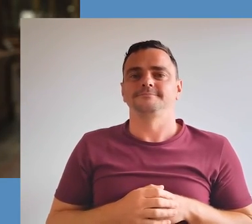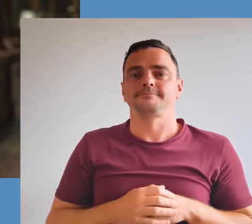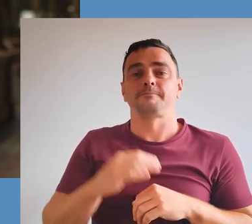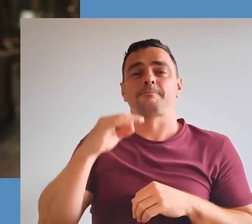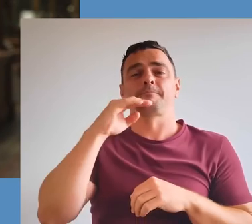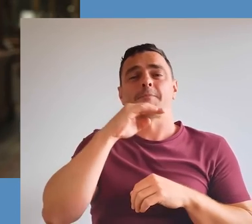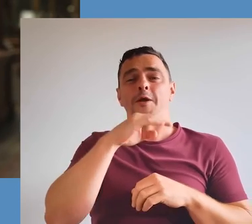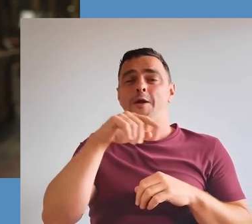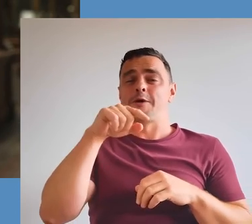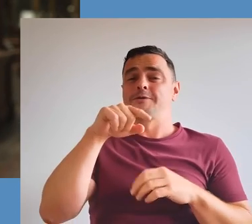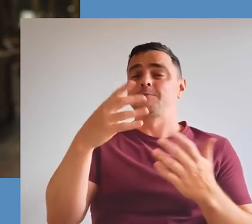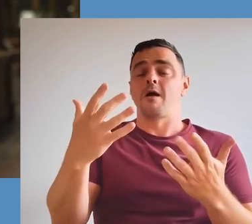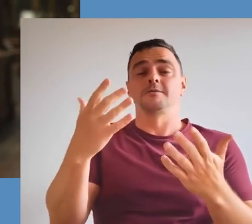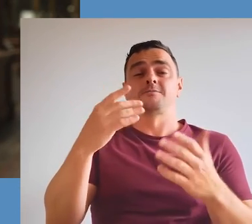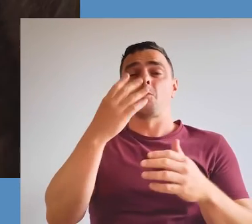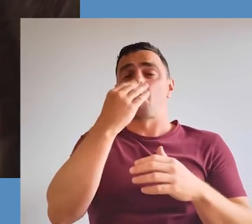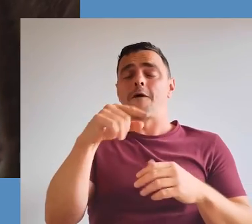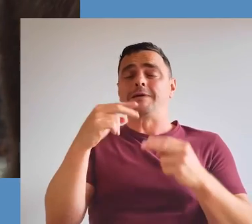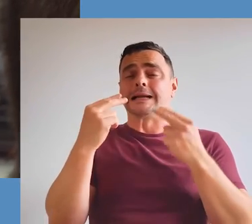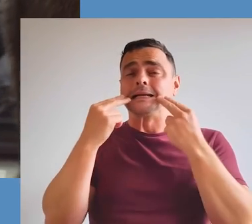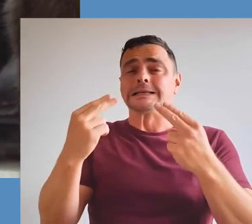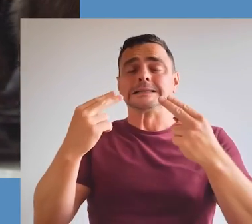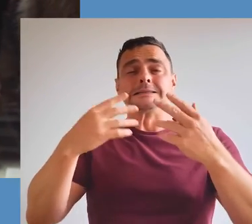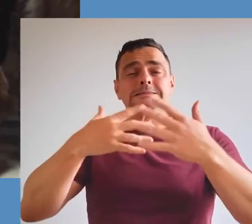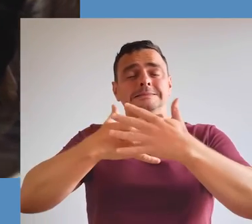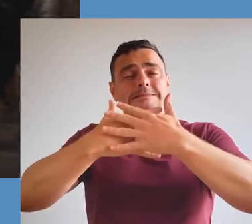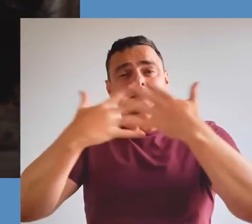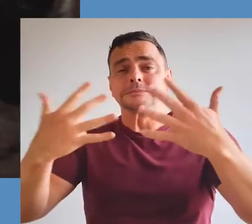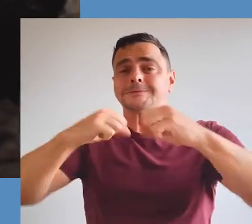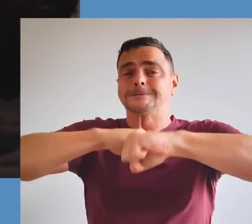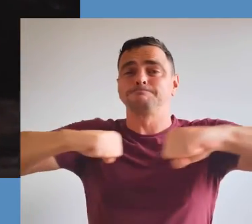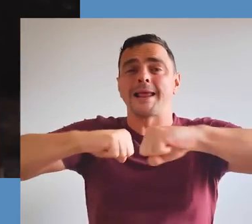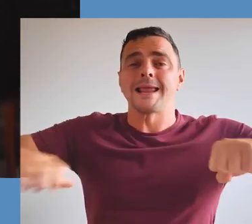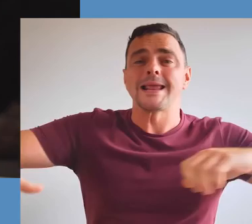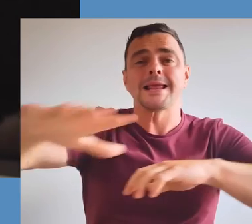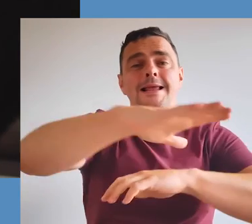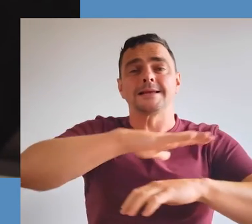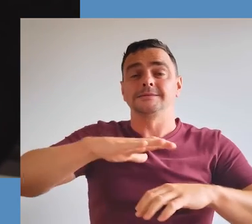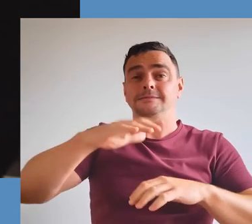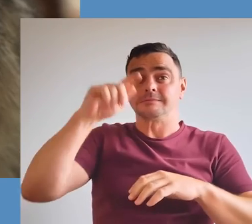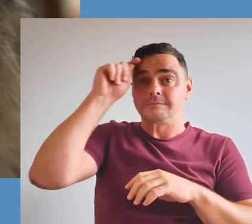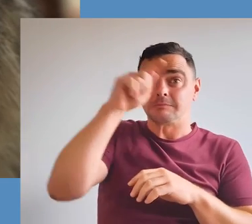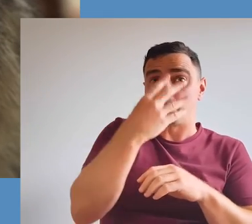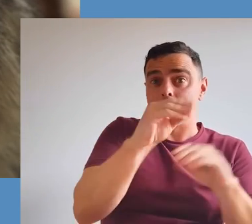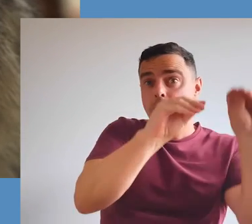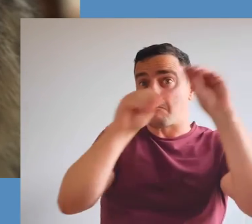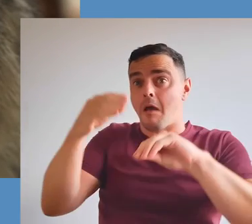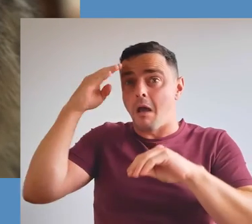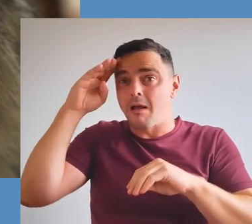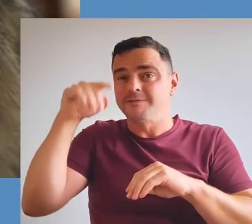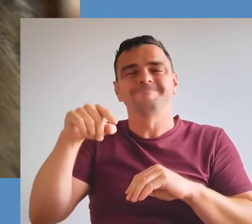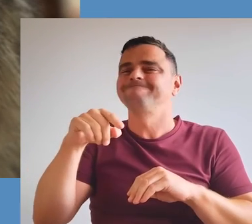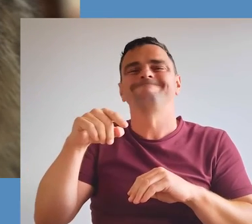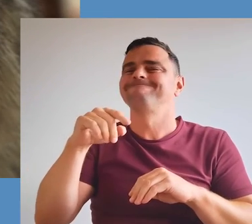and many more farms and houses. Some people have spoken about the idea of maybe returning or reintroducing